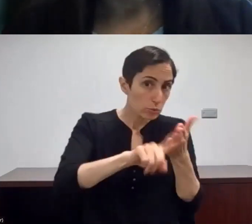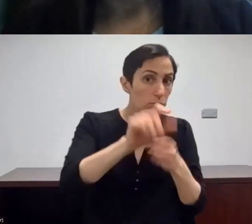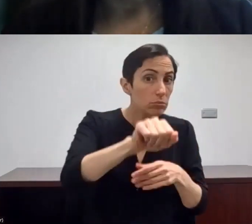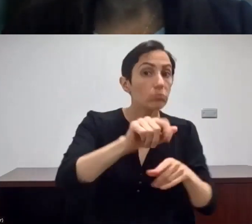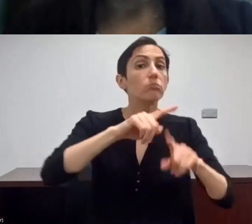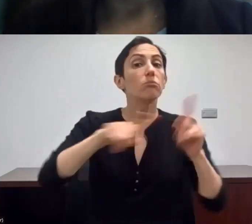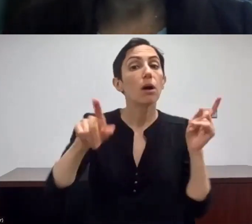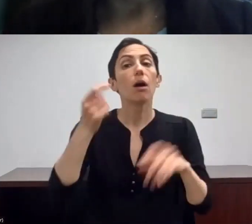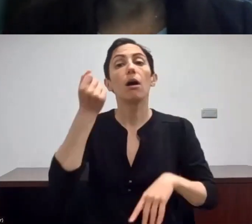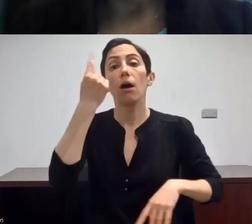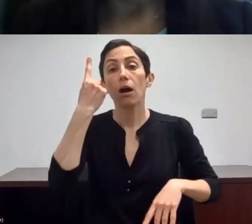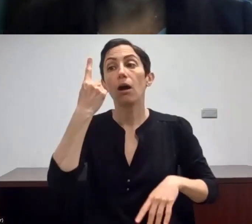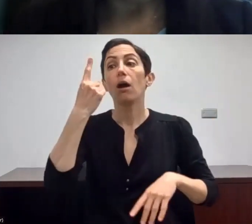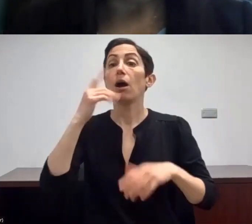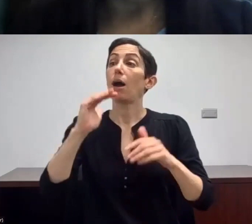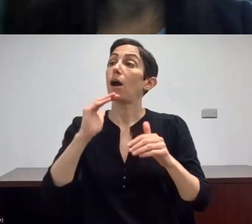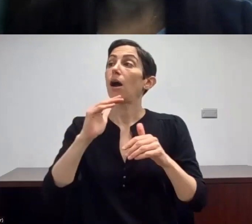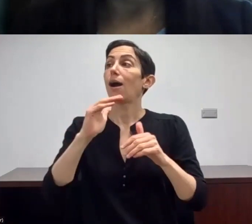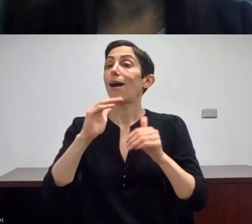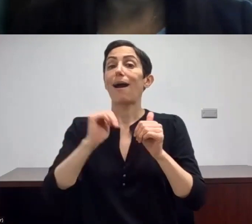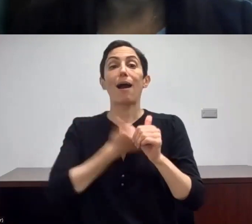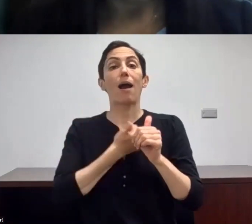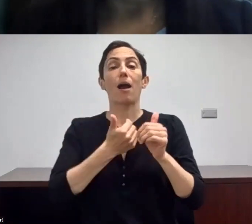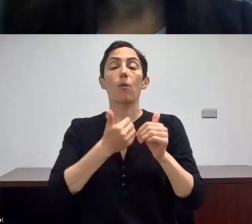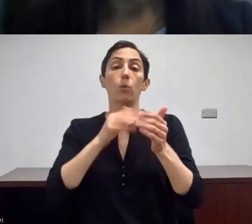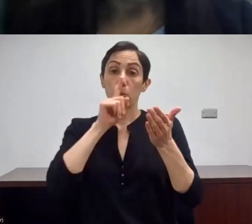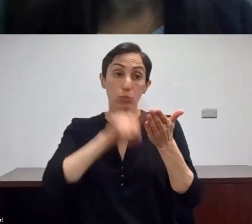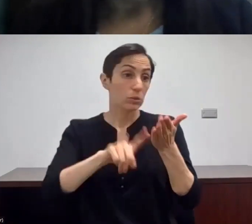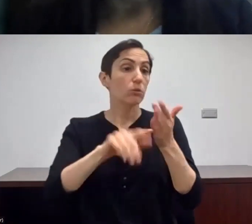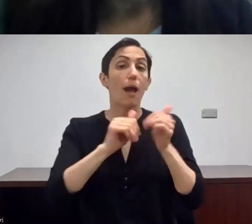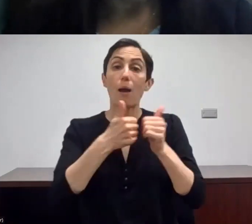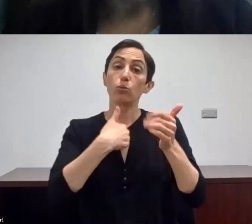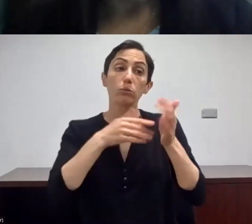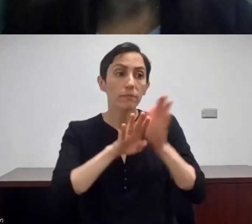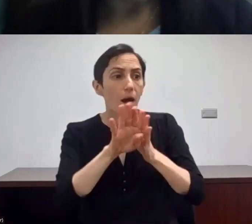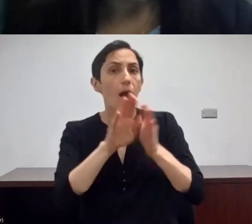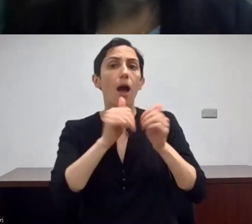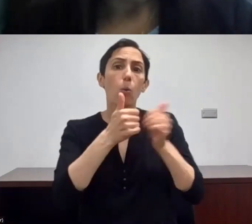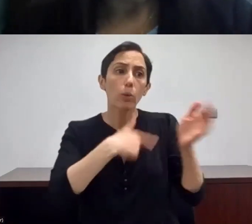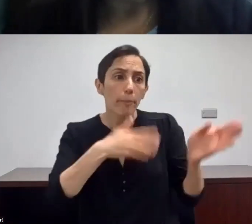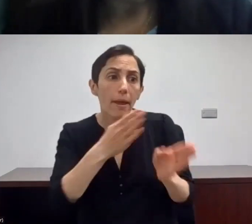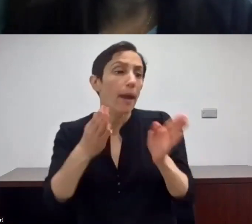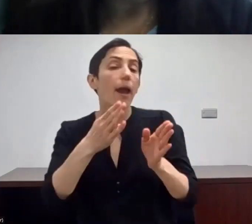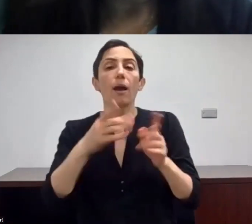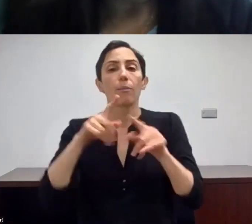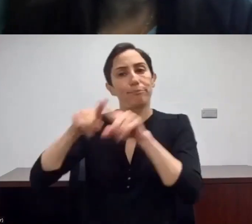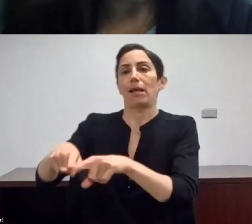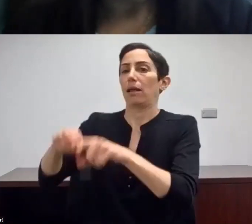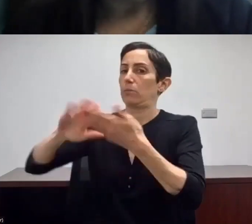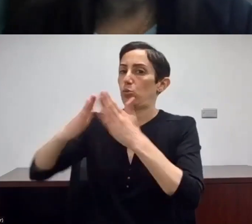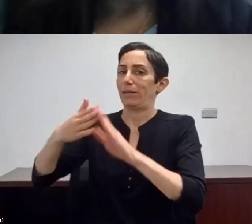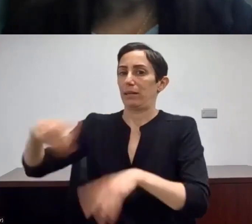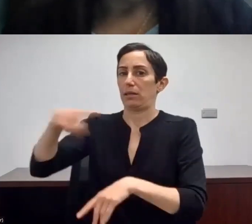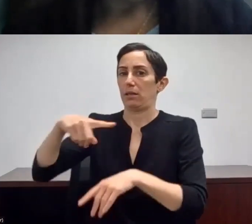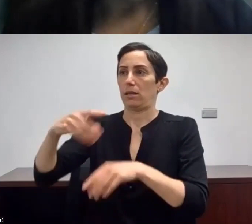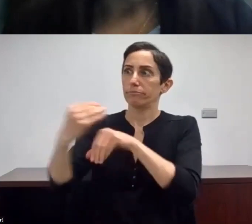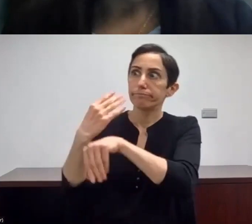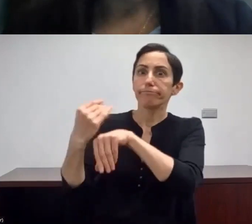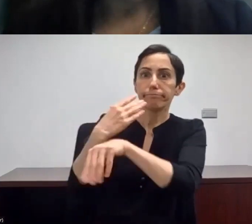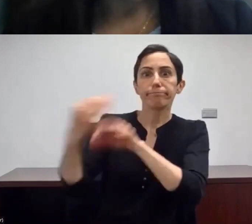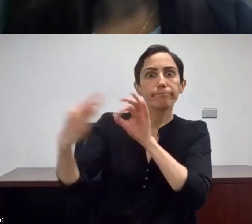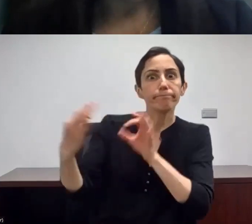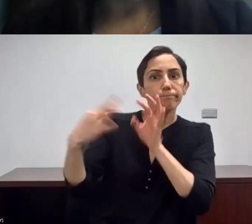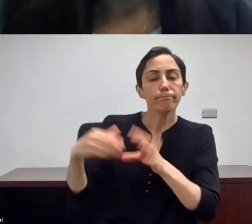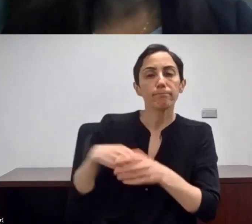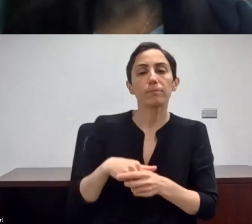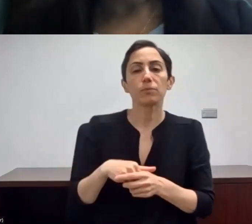informed by the community. So the community and why we're here is what comes up on these calls. And when we're in patient